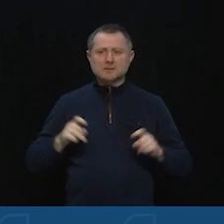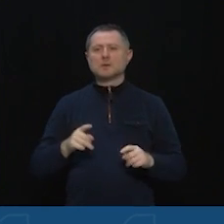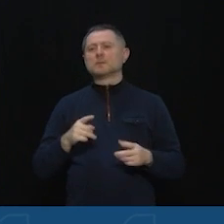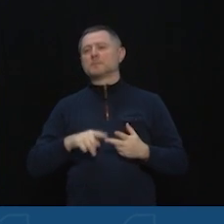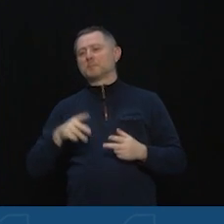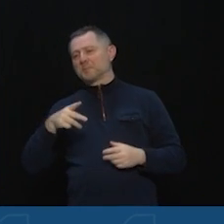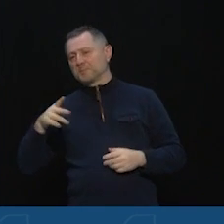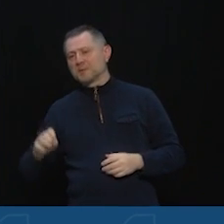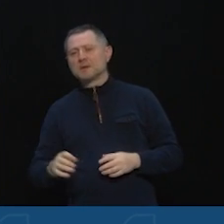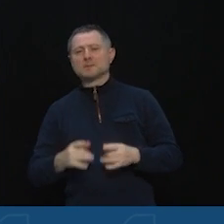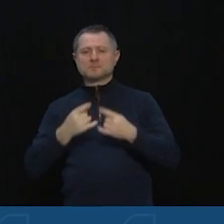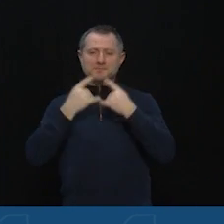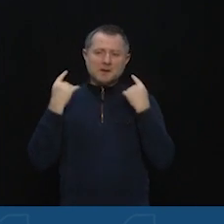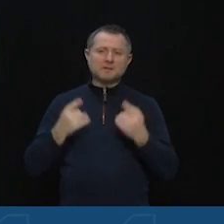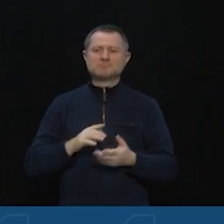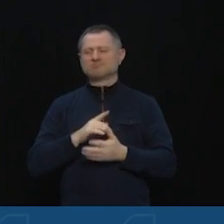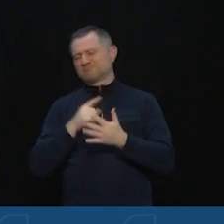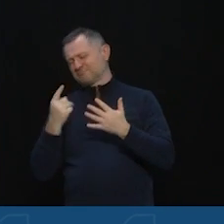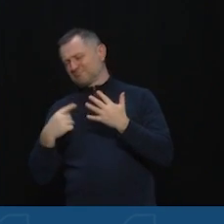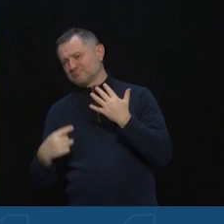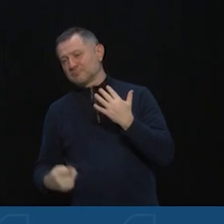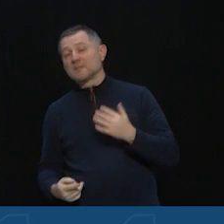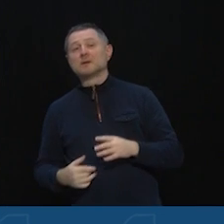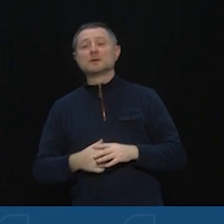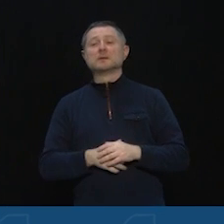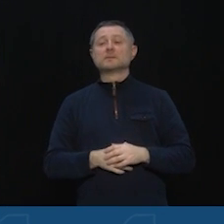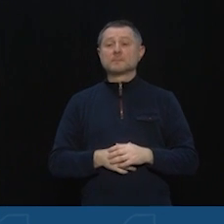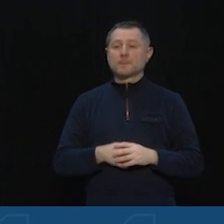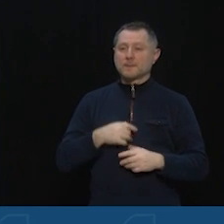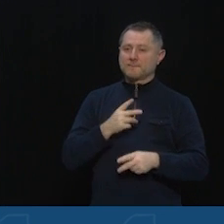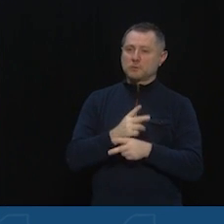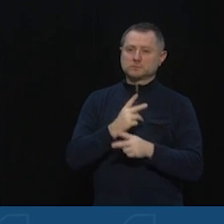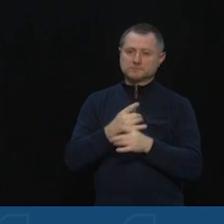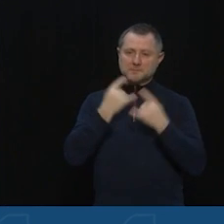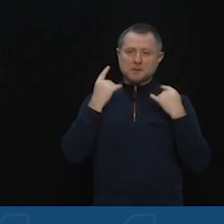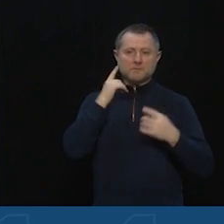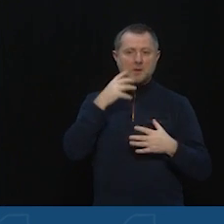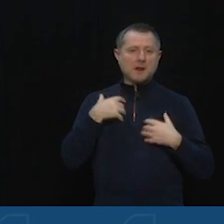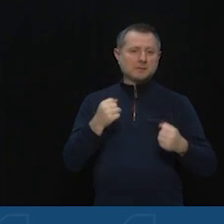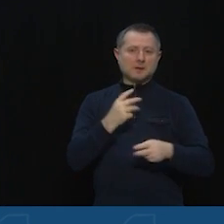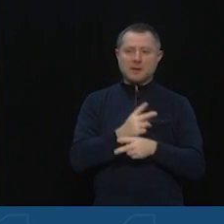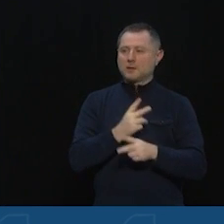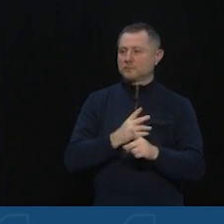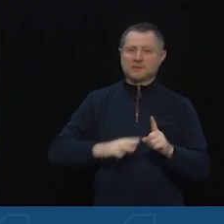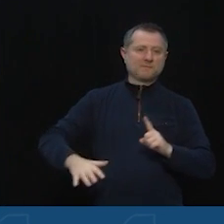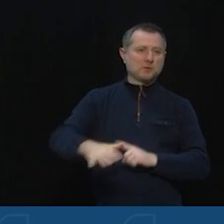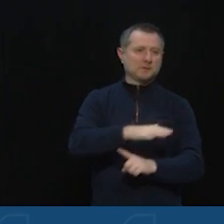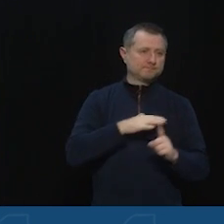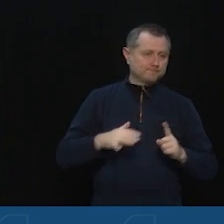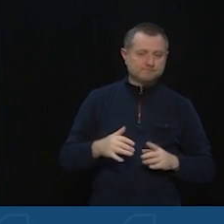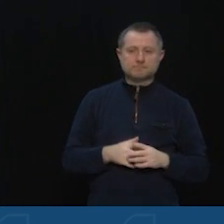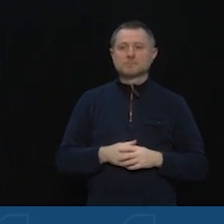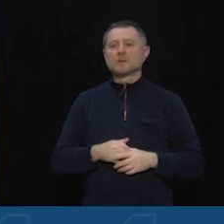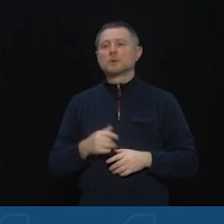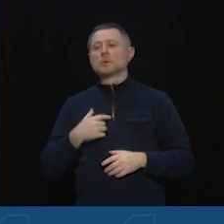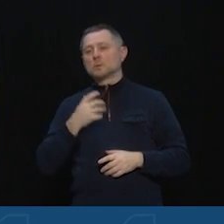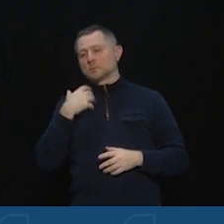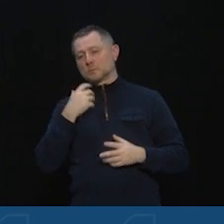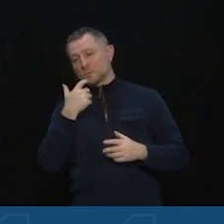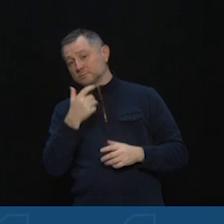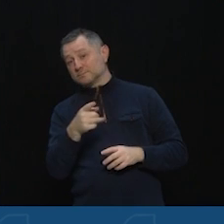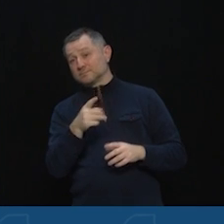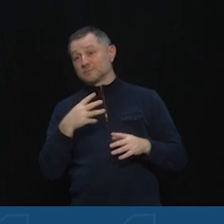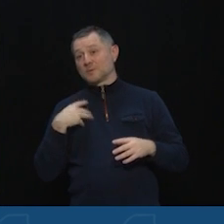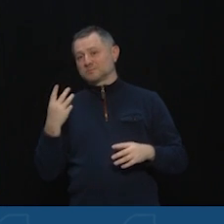mask requirements in healthcare facilities remain in place. Also, we're watching the issue in Washington about a 4th